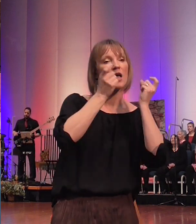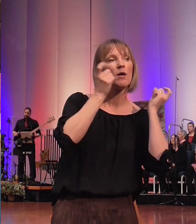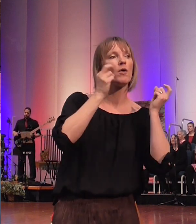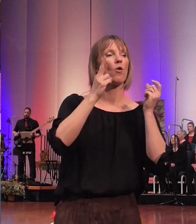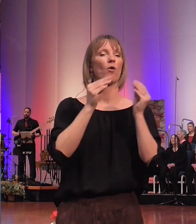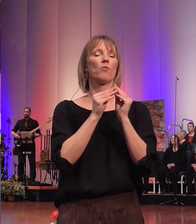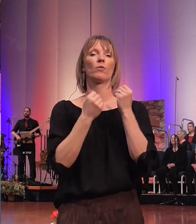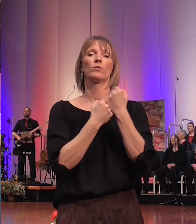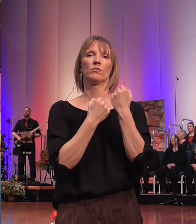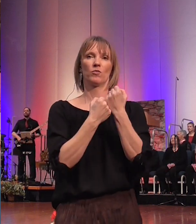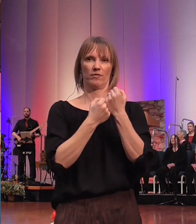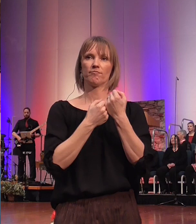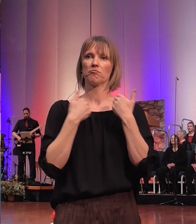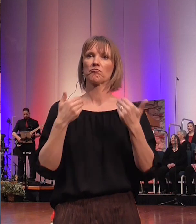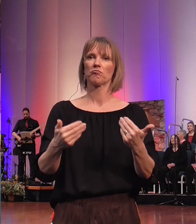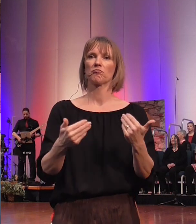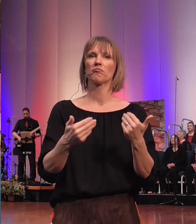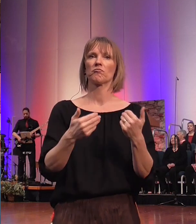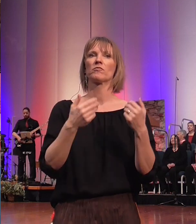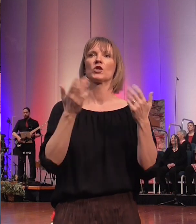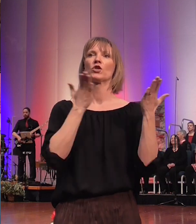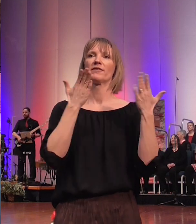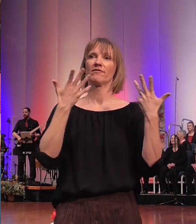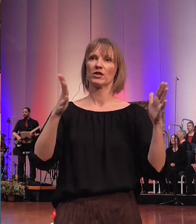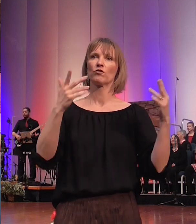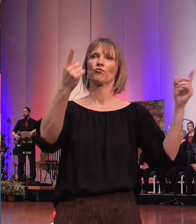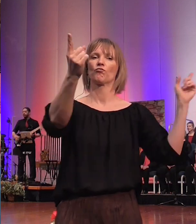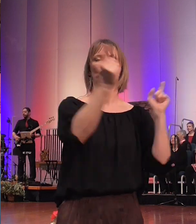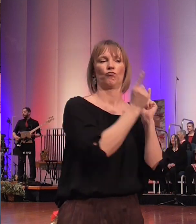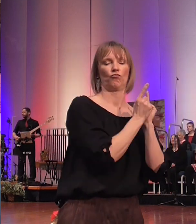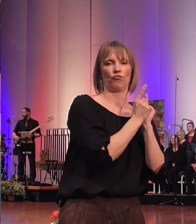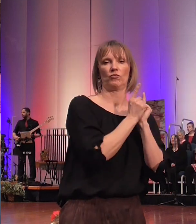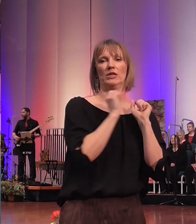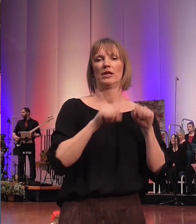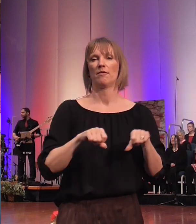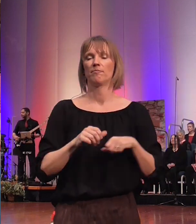additional support, feel free to stay after service and to meet with one of them.